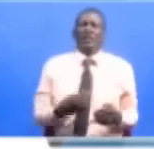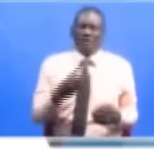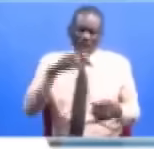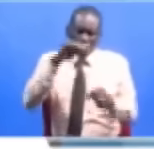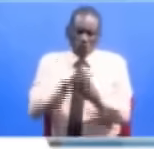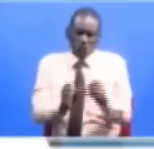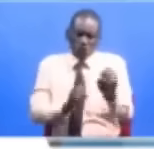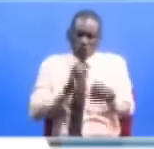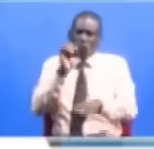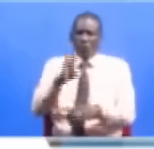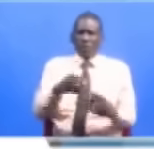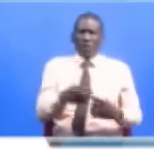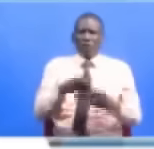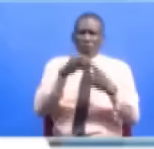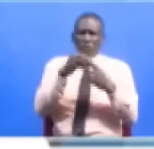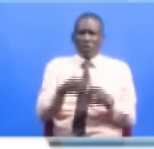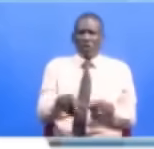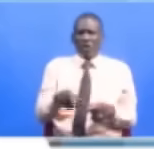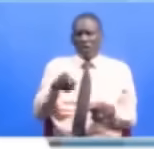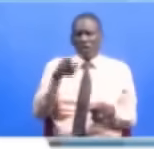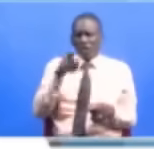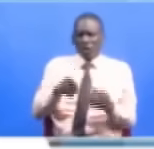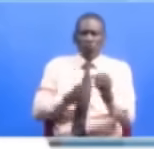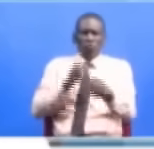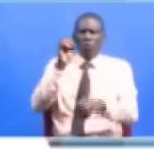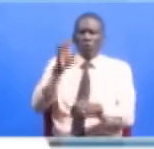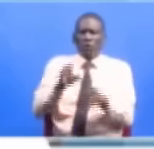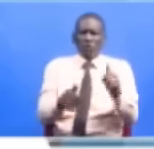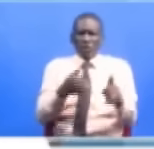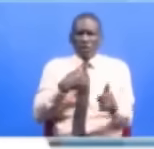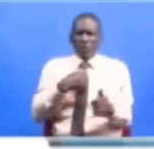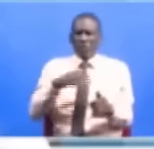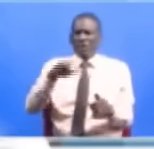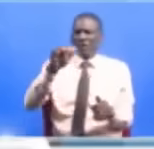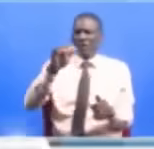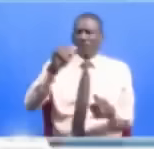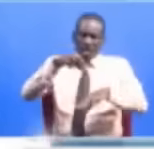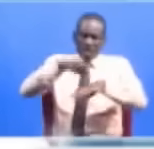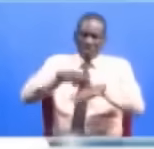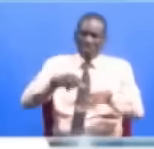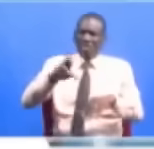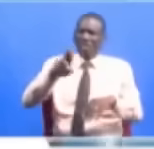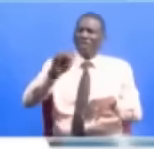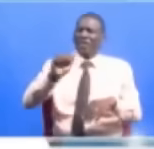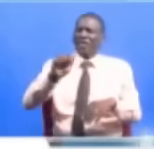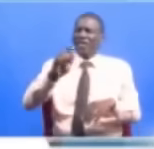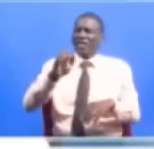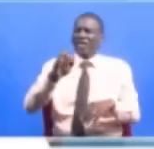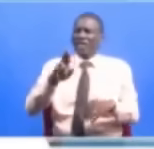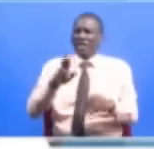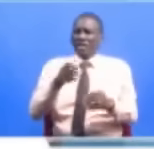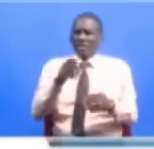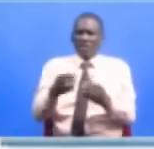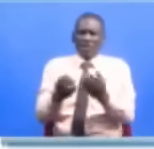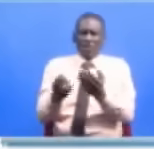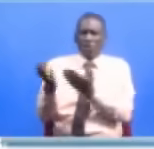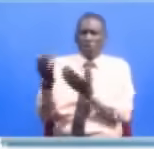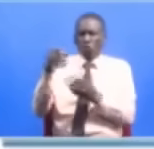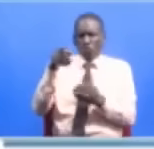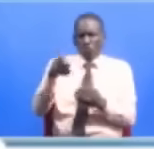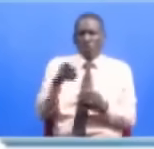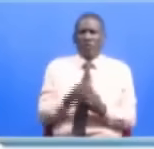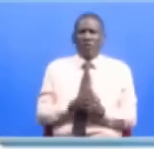movies, especially Iron Man, which has this arc reactor. This is basically an inspiration of the arc